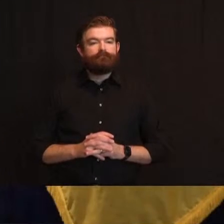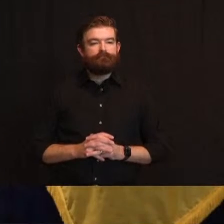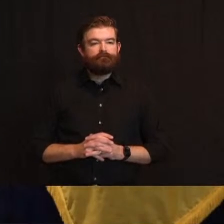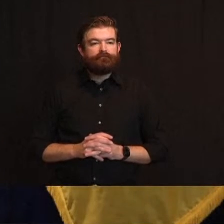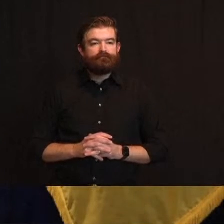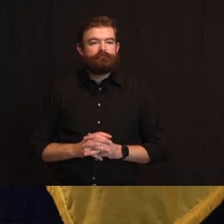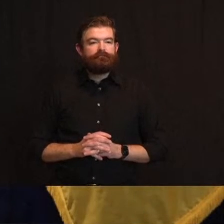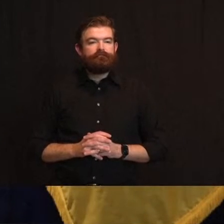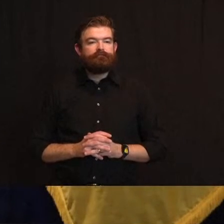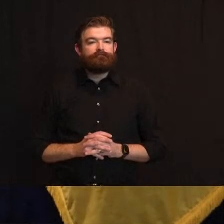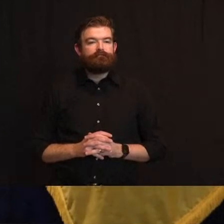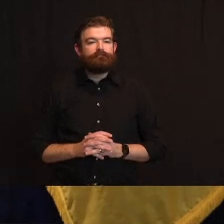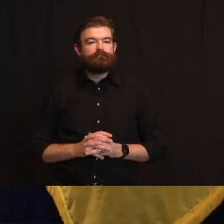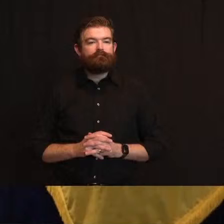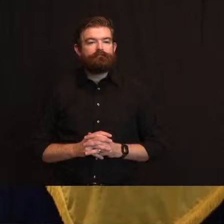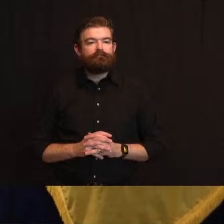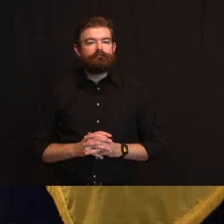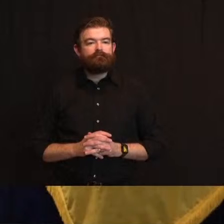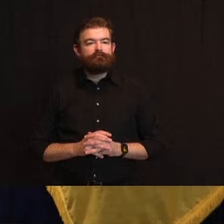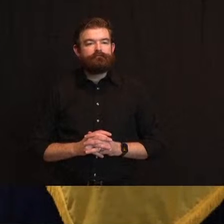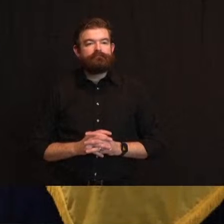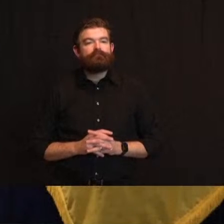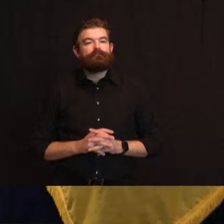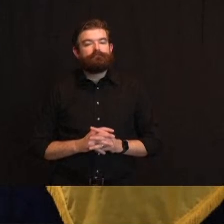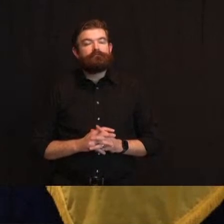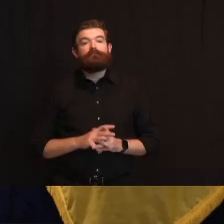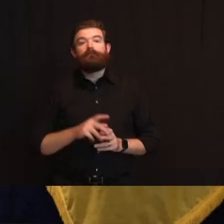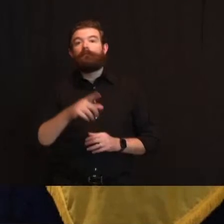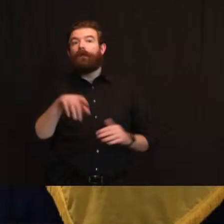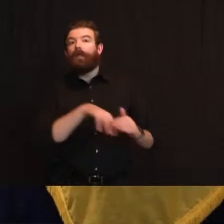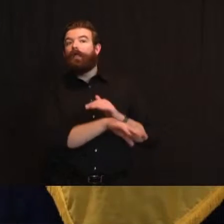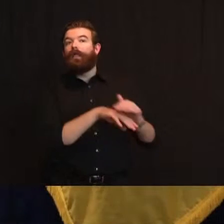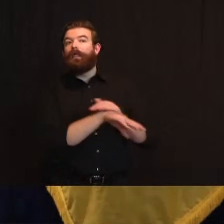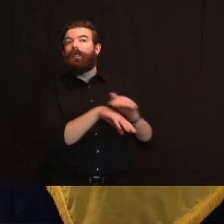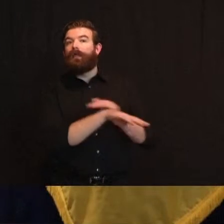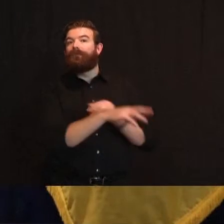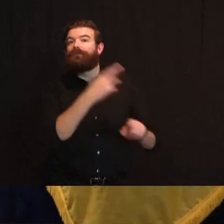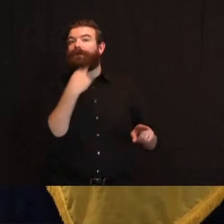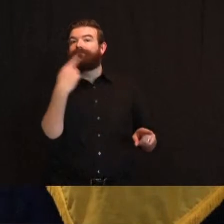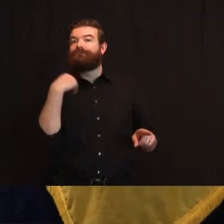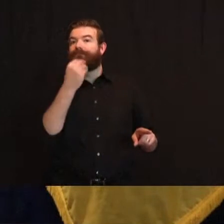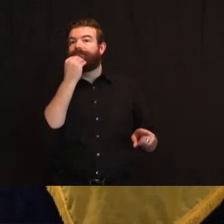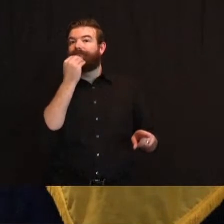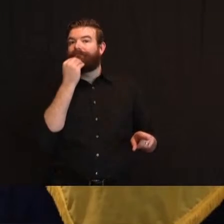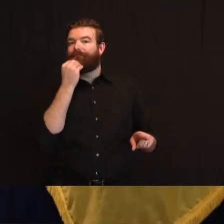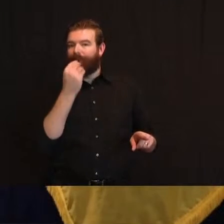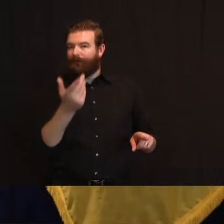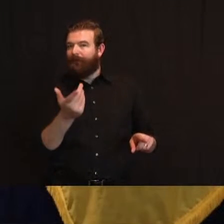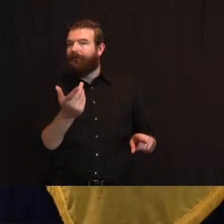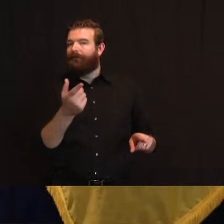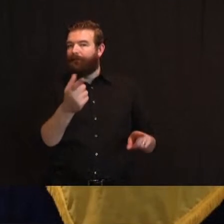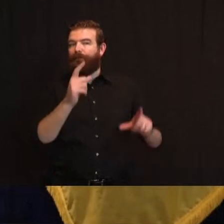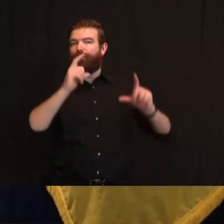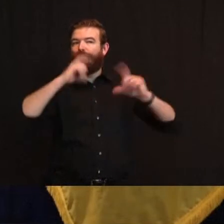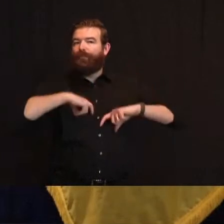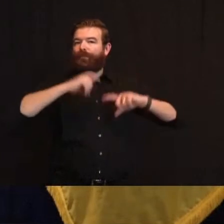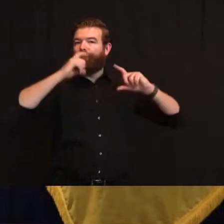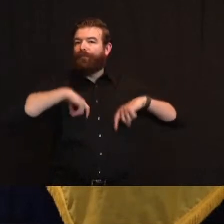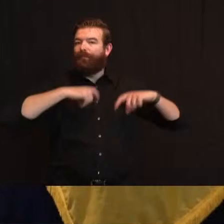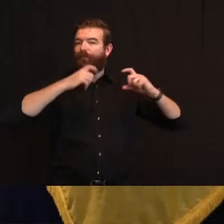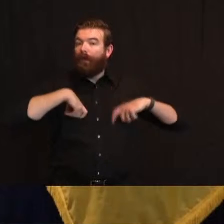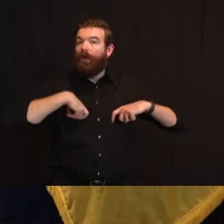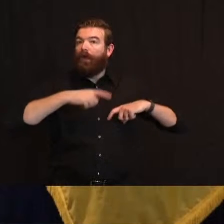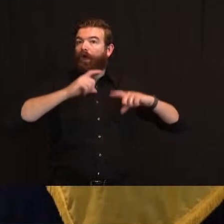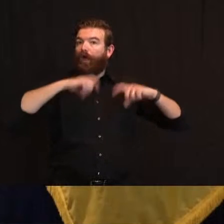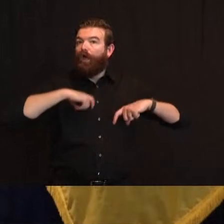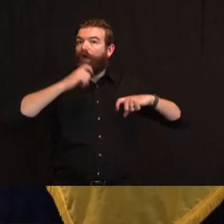higher that I'm going to be exposed, more likely to be exposed, Matt, than you are, and probably more likely to get it than you are. So that was a risk that we went into with